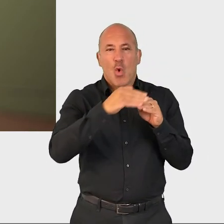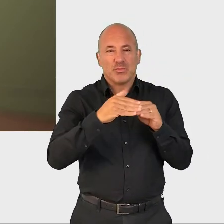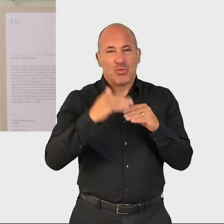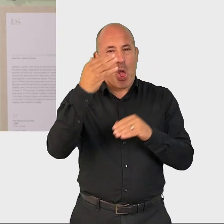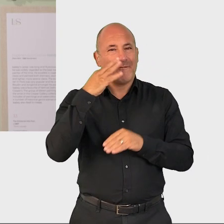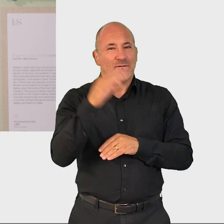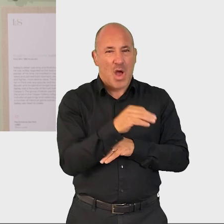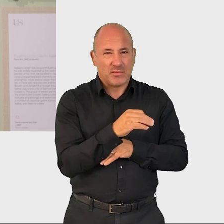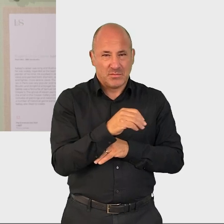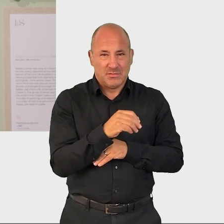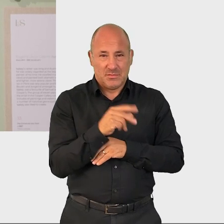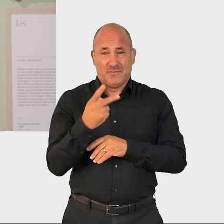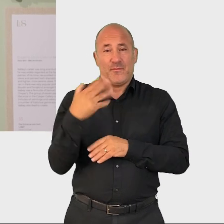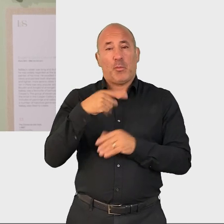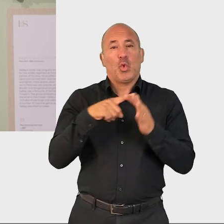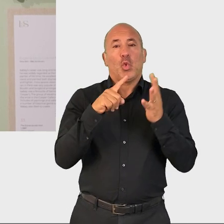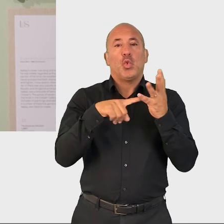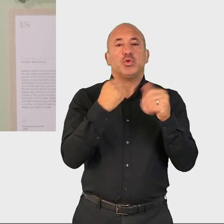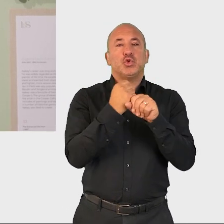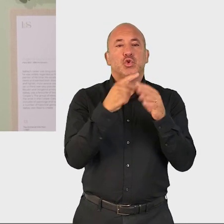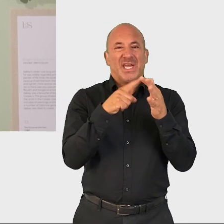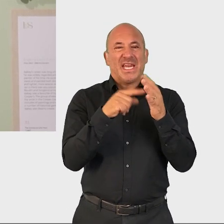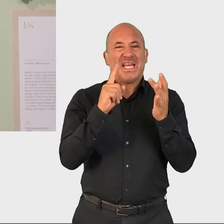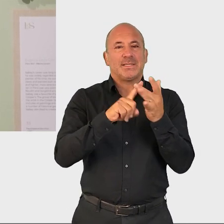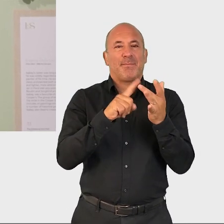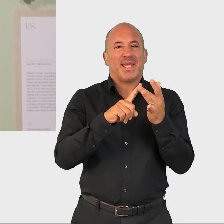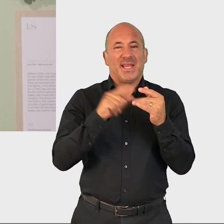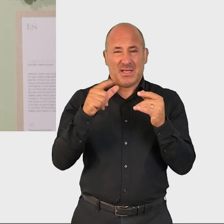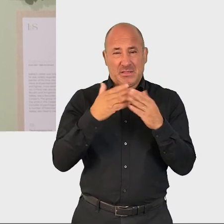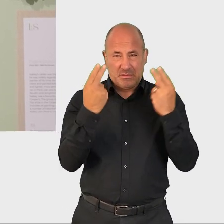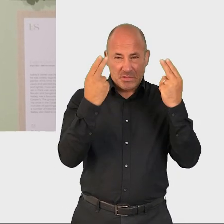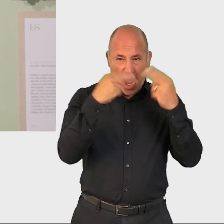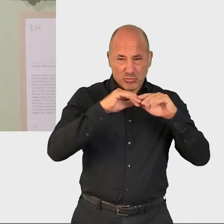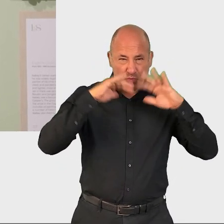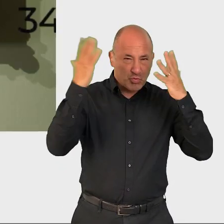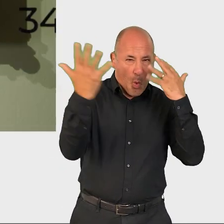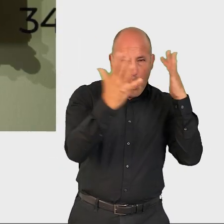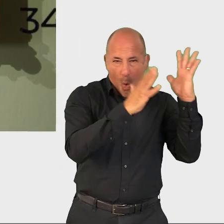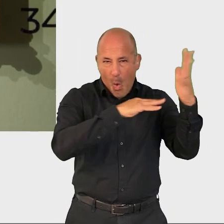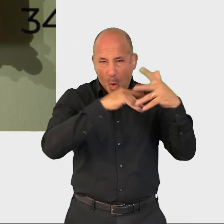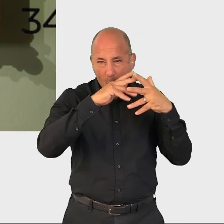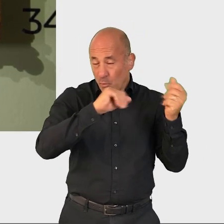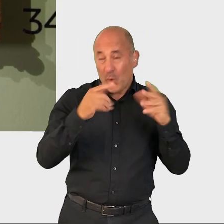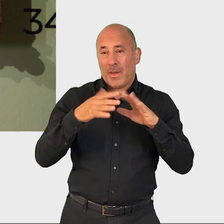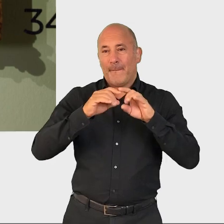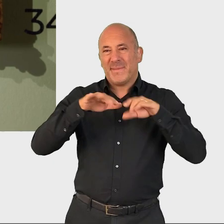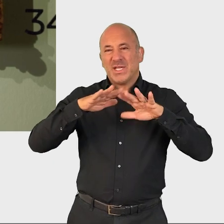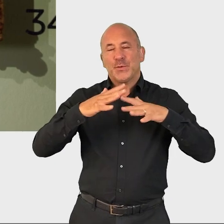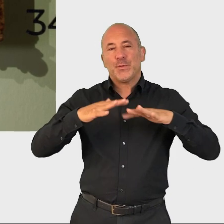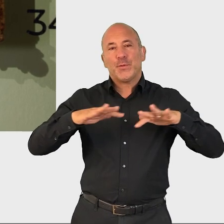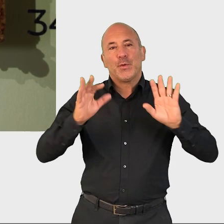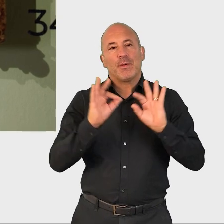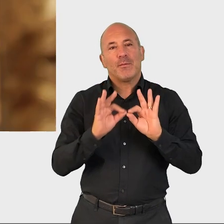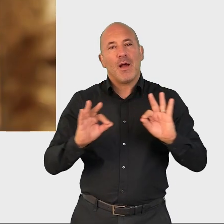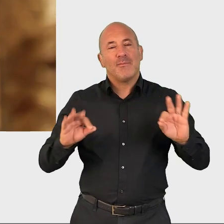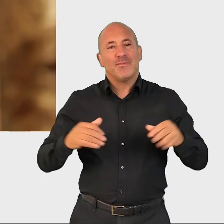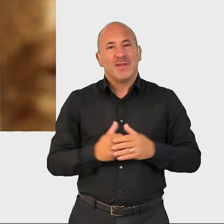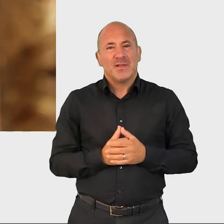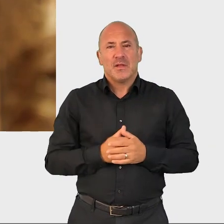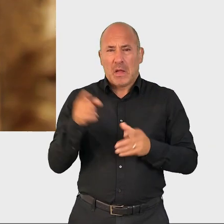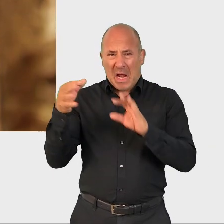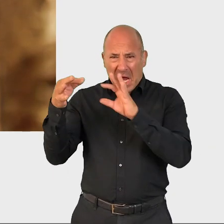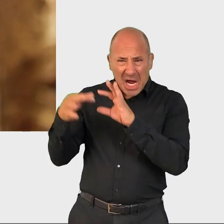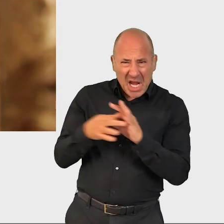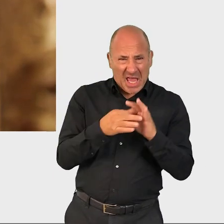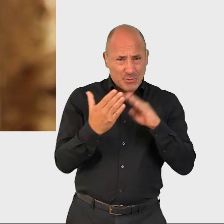France. Two works by Eugène contrast a dark, stormy scene with a tranquil beach. Although not